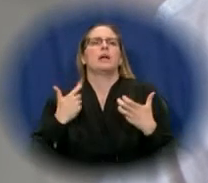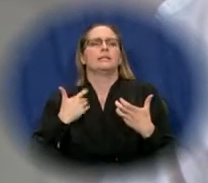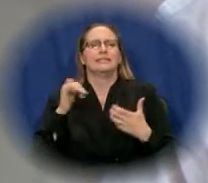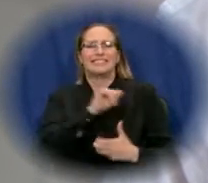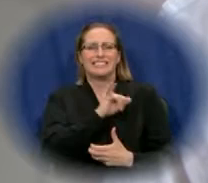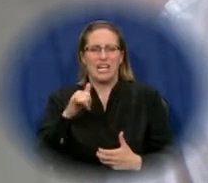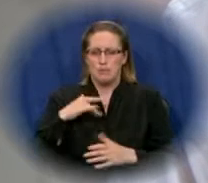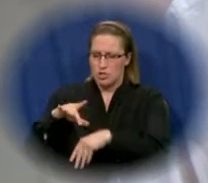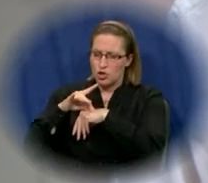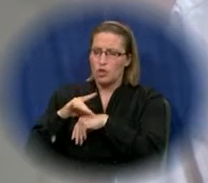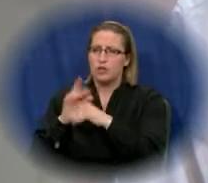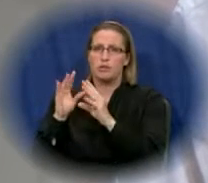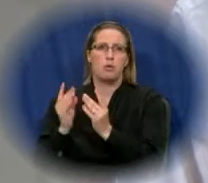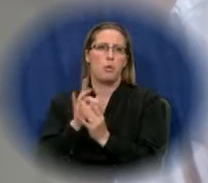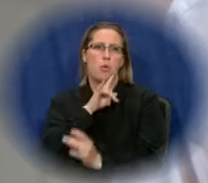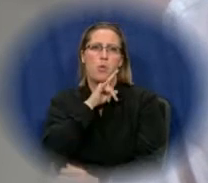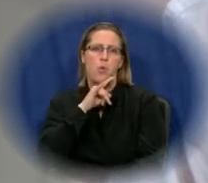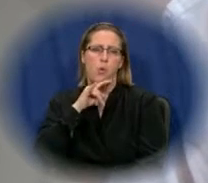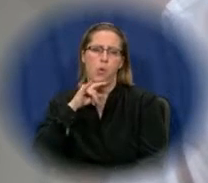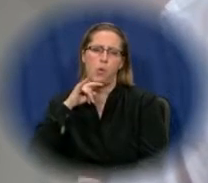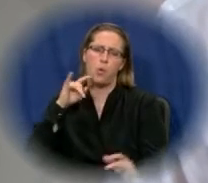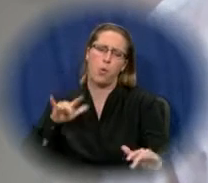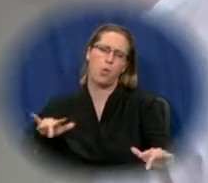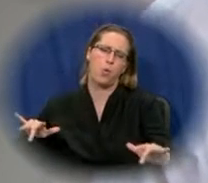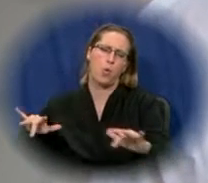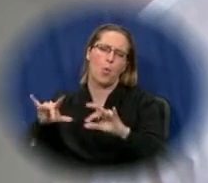parched, lifeless, and without water.